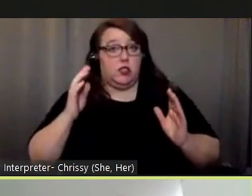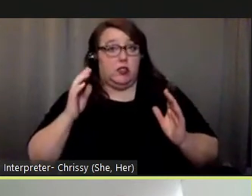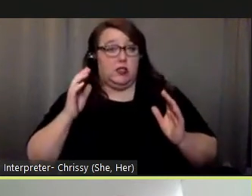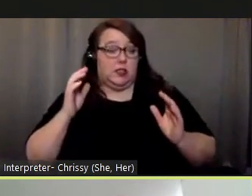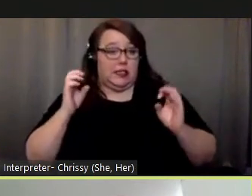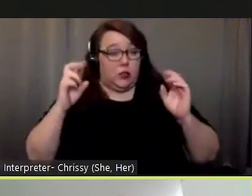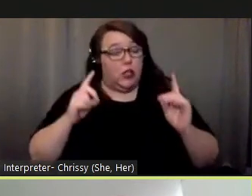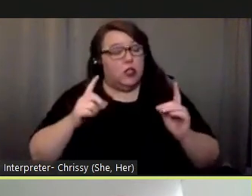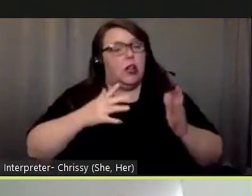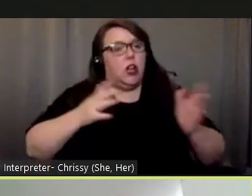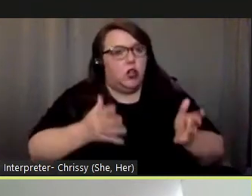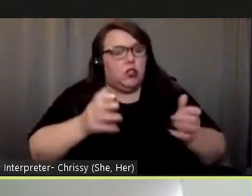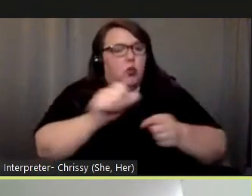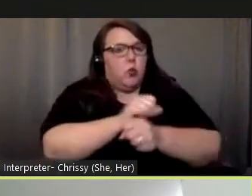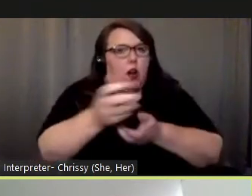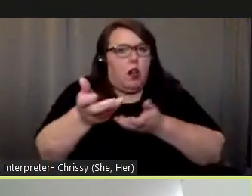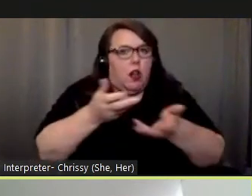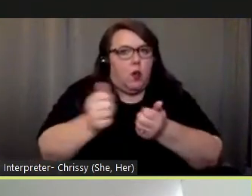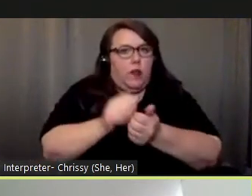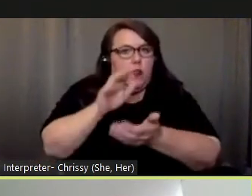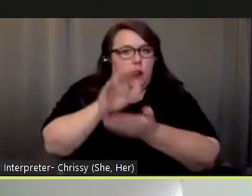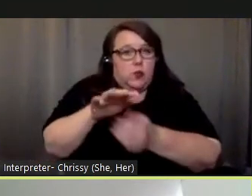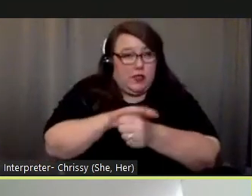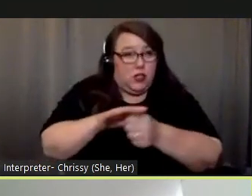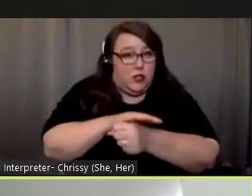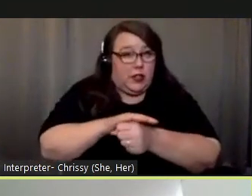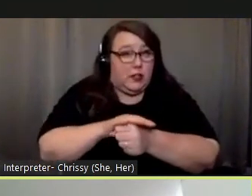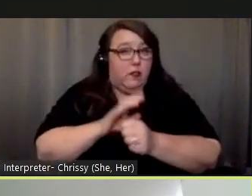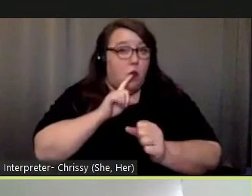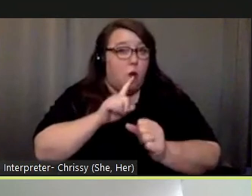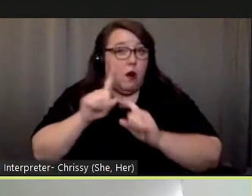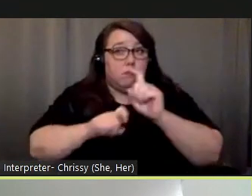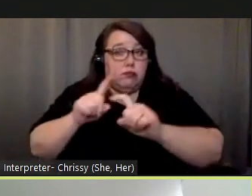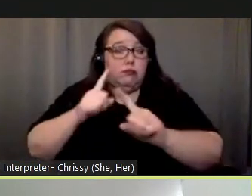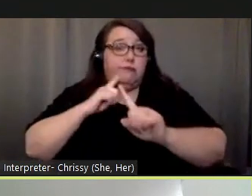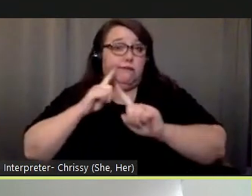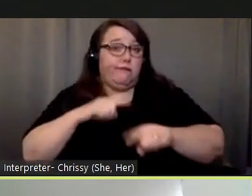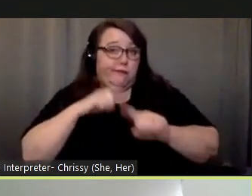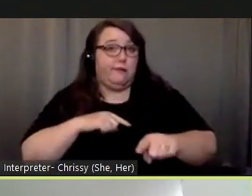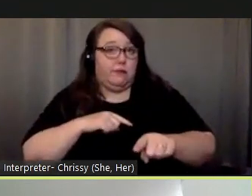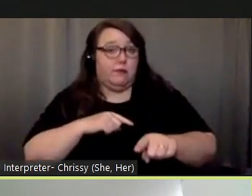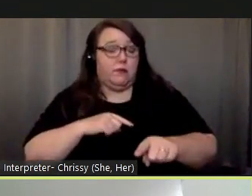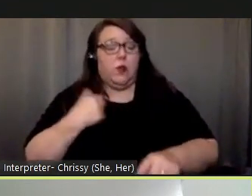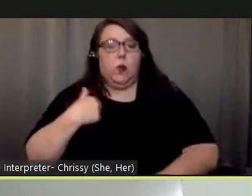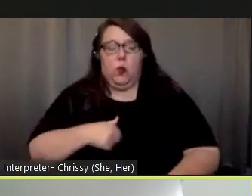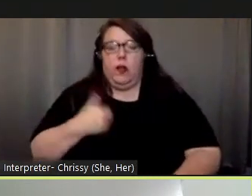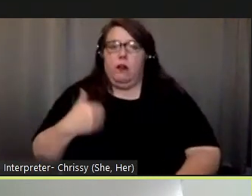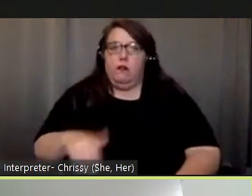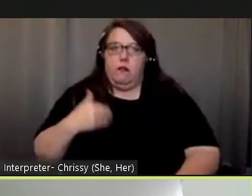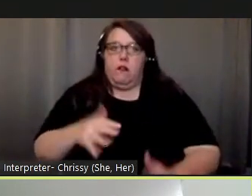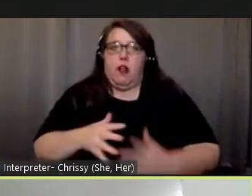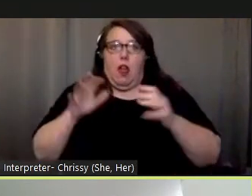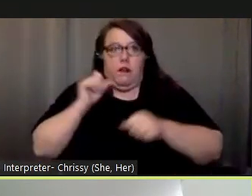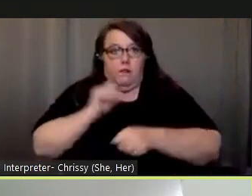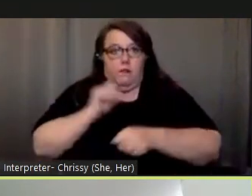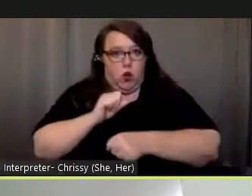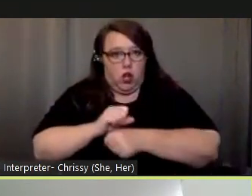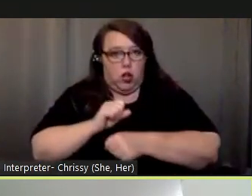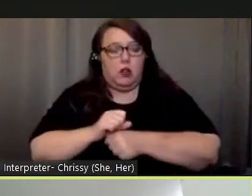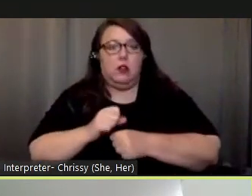work with their school districts to get these answers. We have done a lot of work, surveyed our school